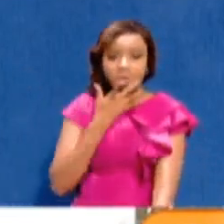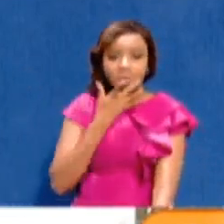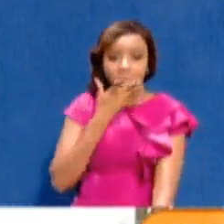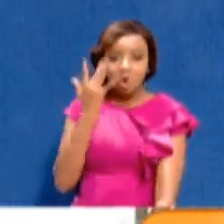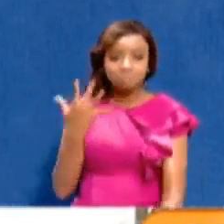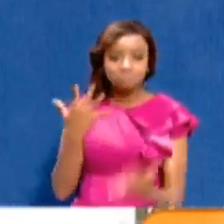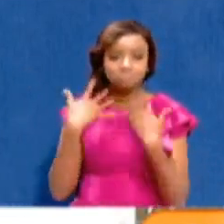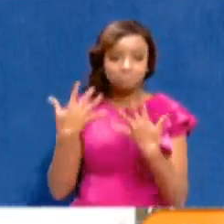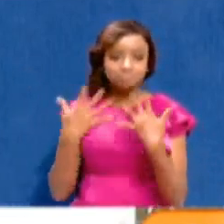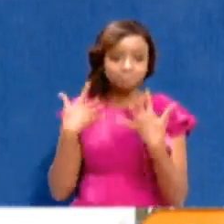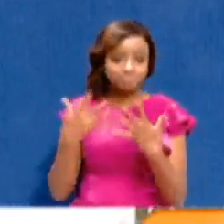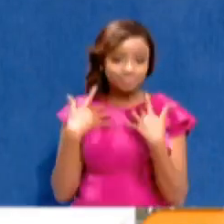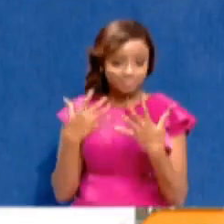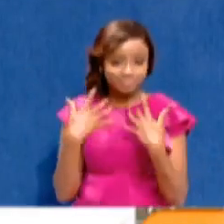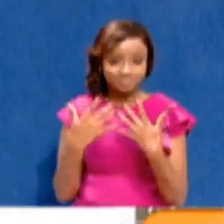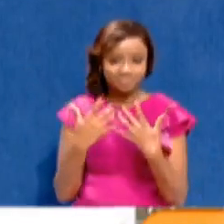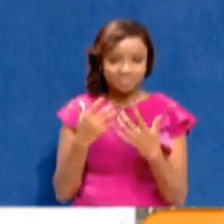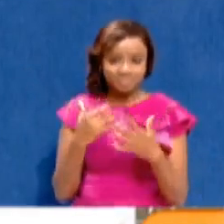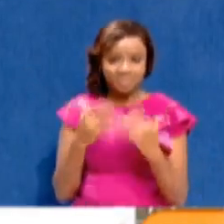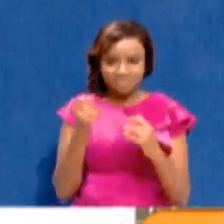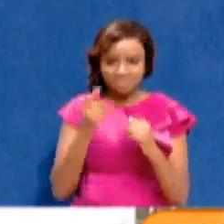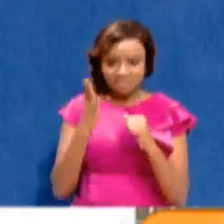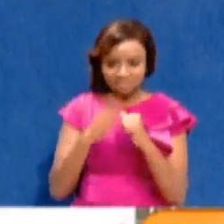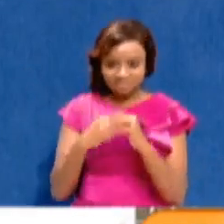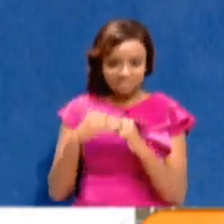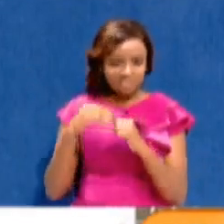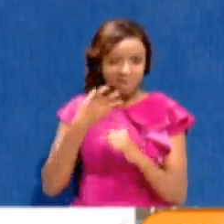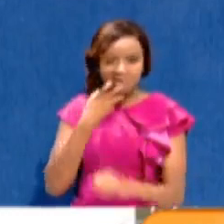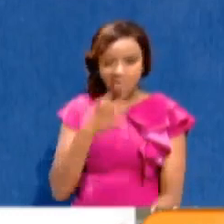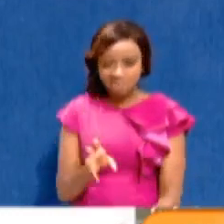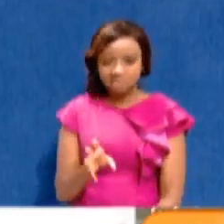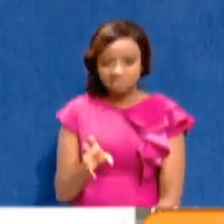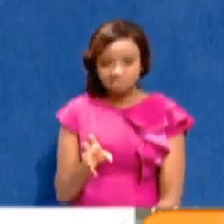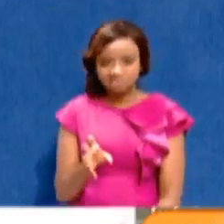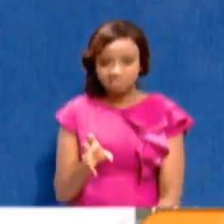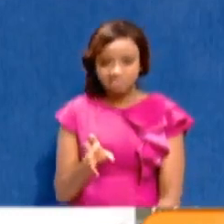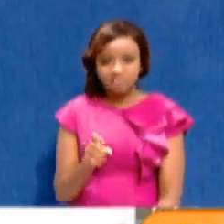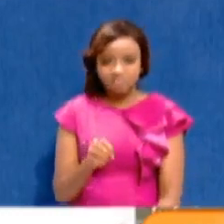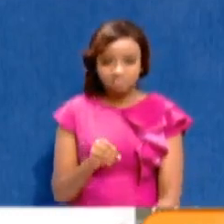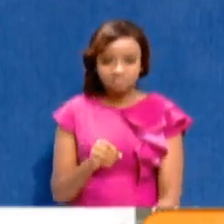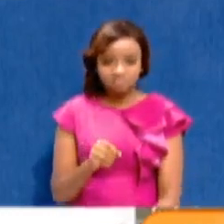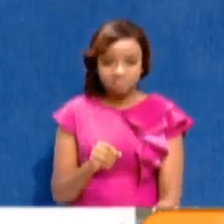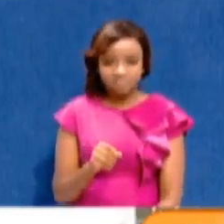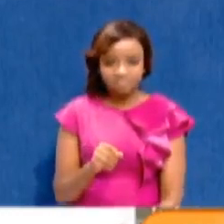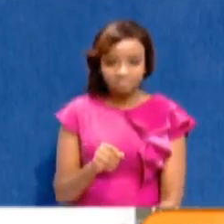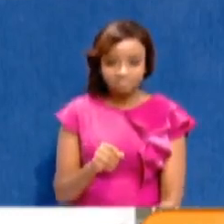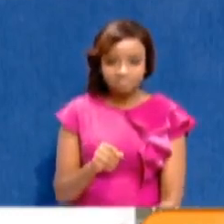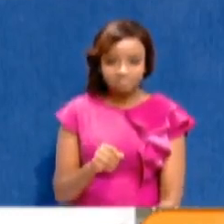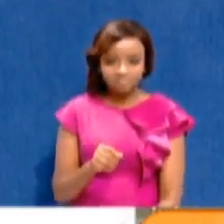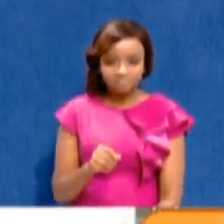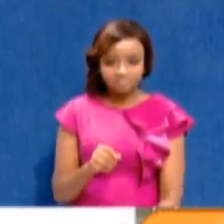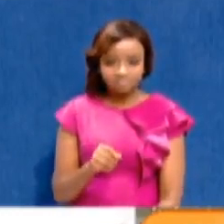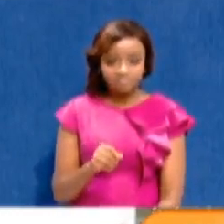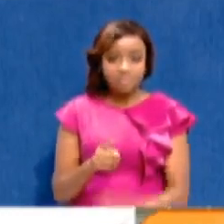warm air, and that's what's responsible for the month of September. Now, the hot and dry conditions that we experience in